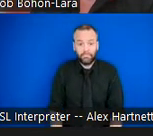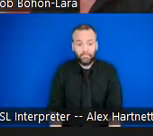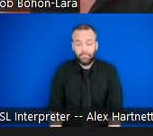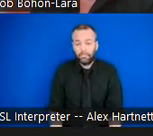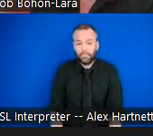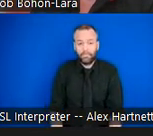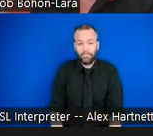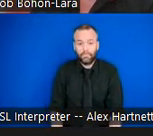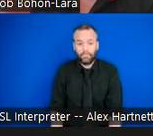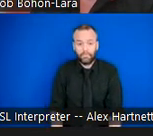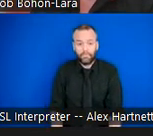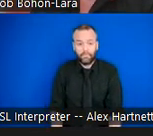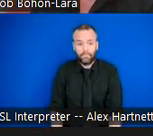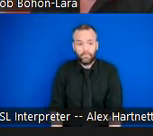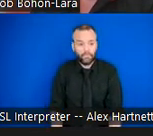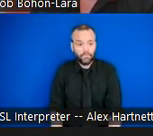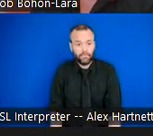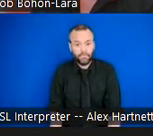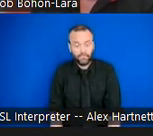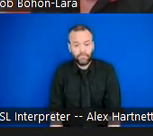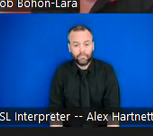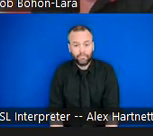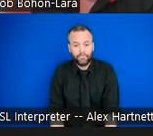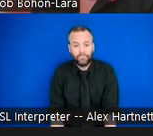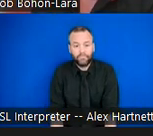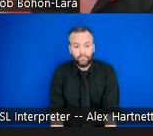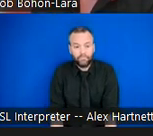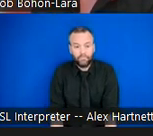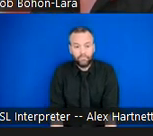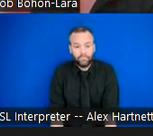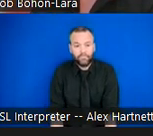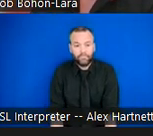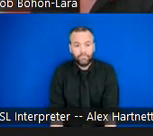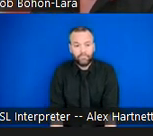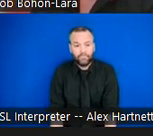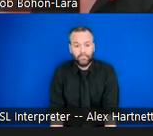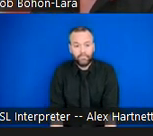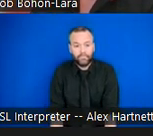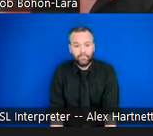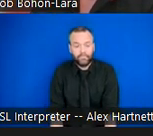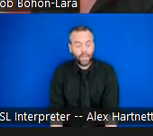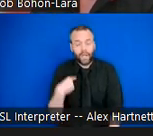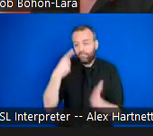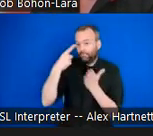mean, I thought you were keeping... I checked thoroughly with Dr. Ruge this morning, and he's had no